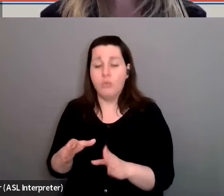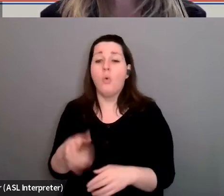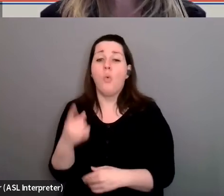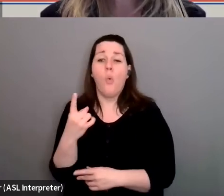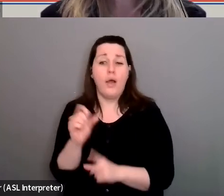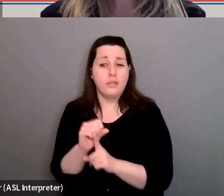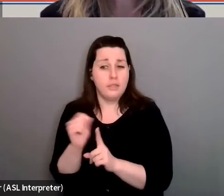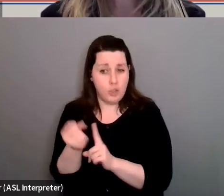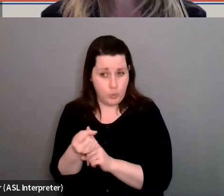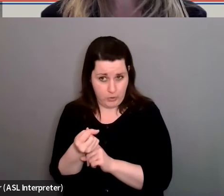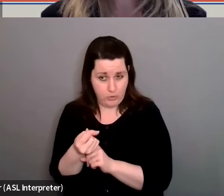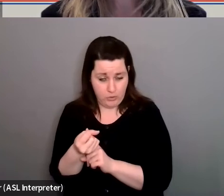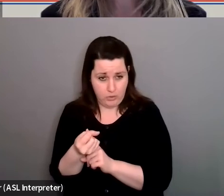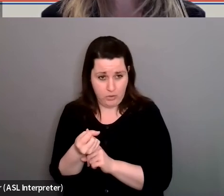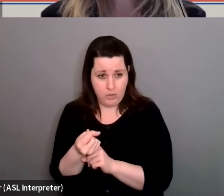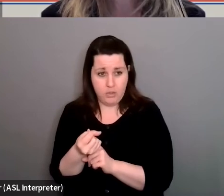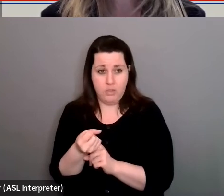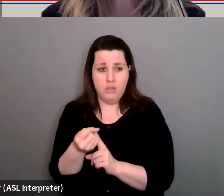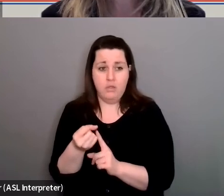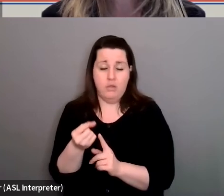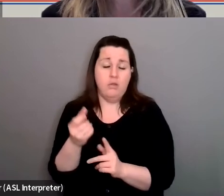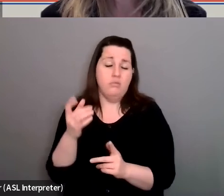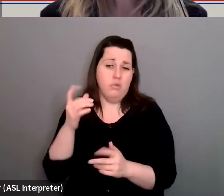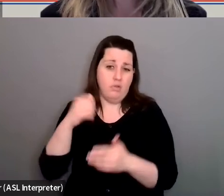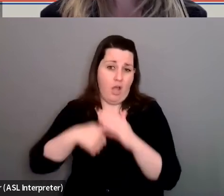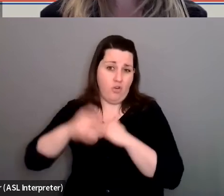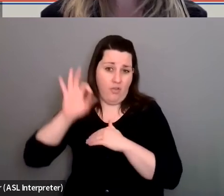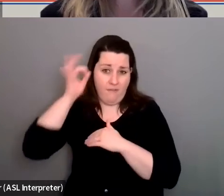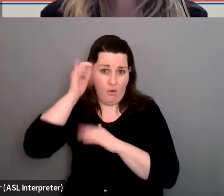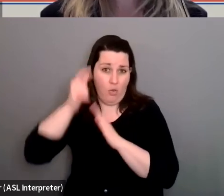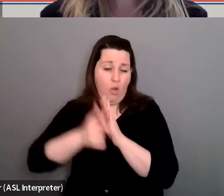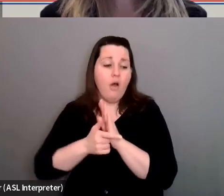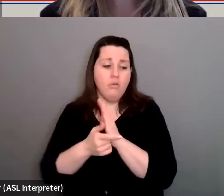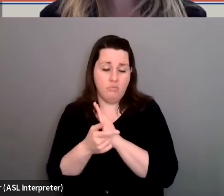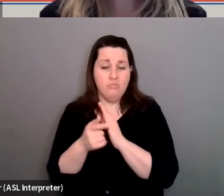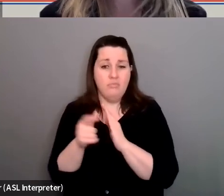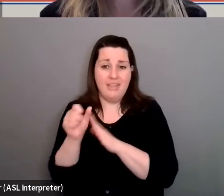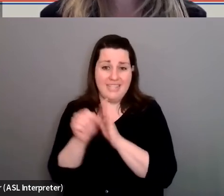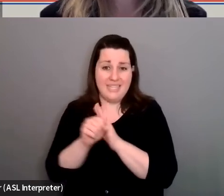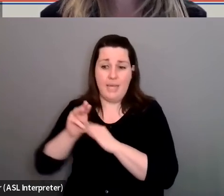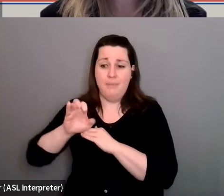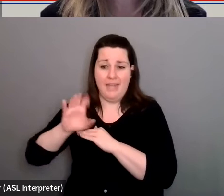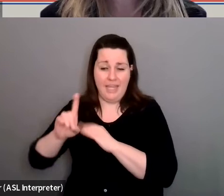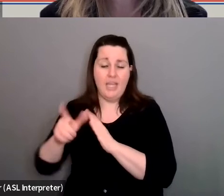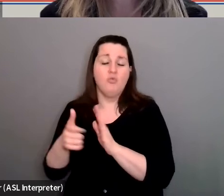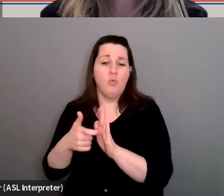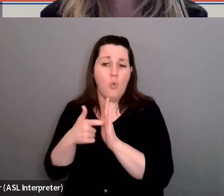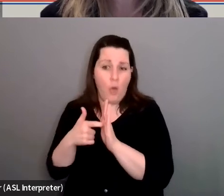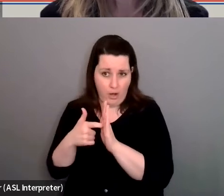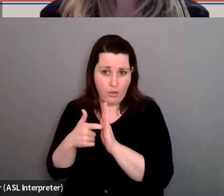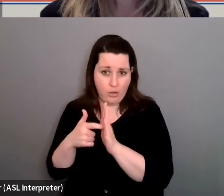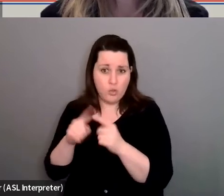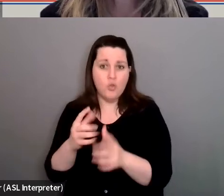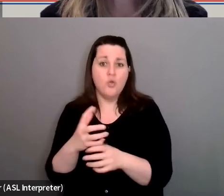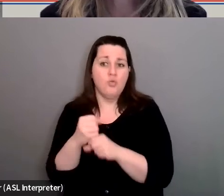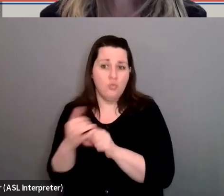circumstance under federal law, or that set of circumstances under federal law that the state Medicaid is required by federal law to